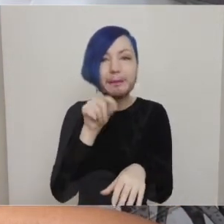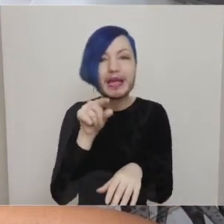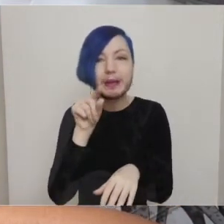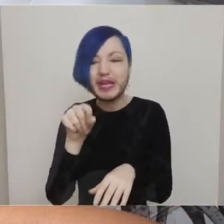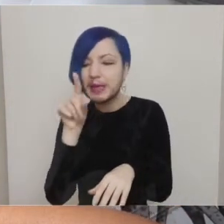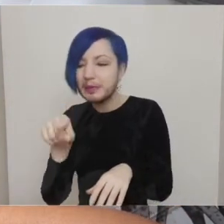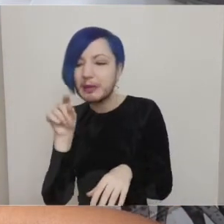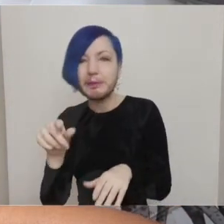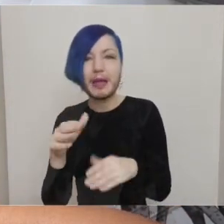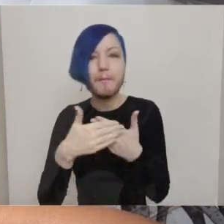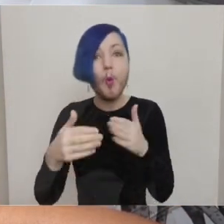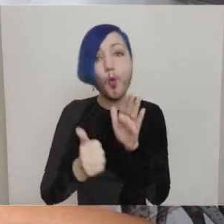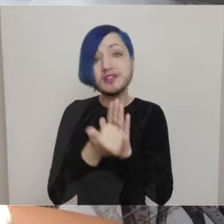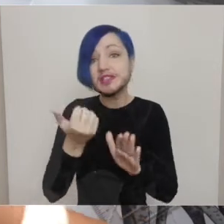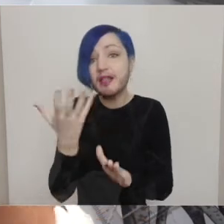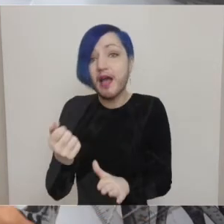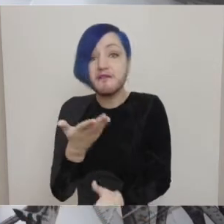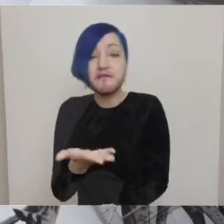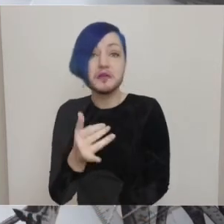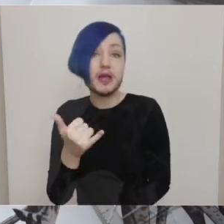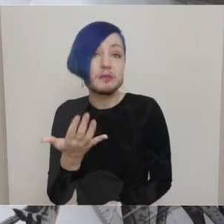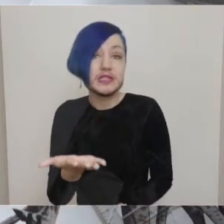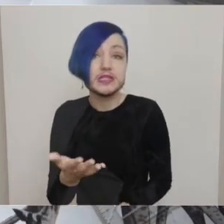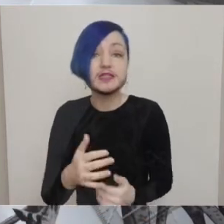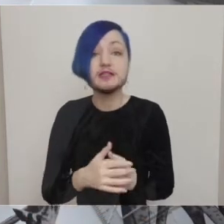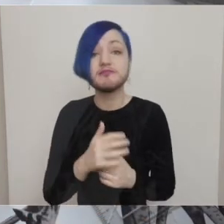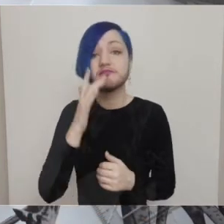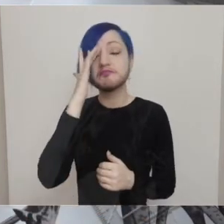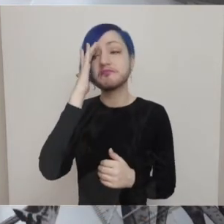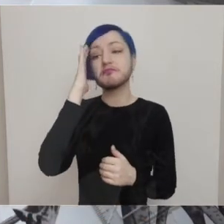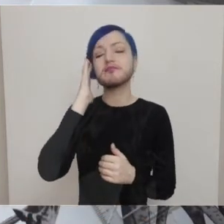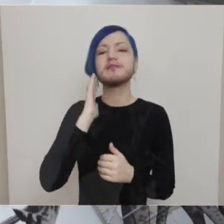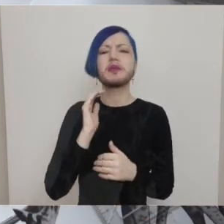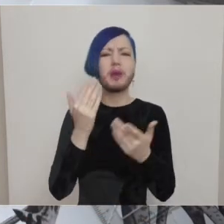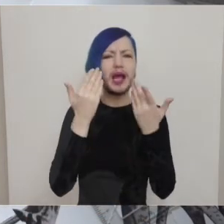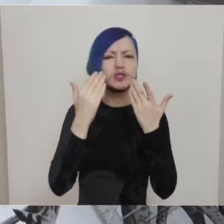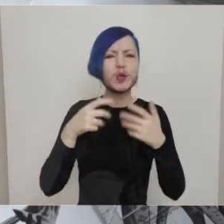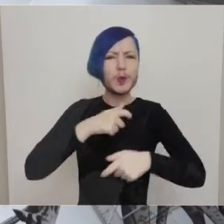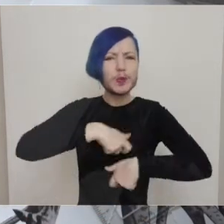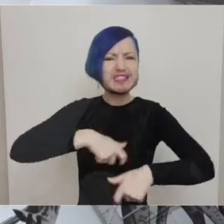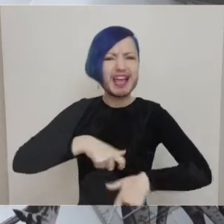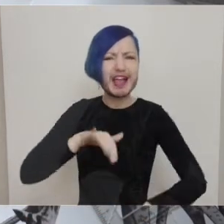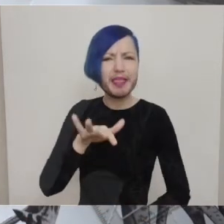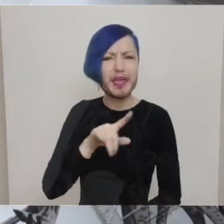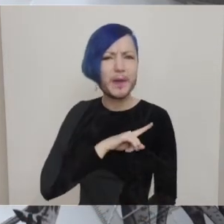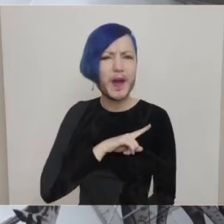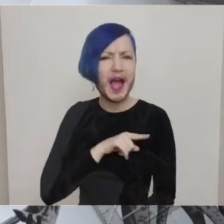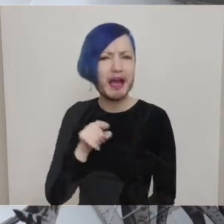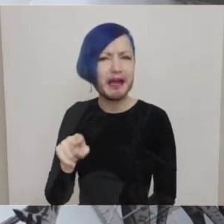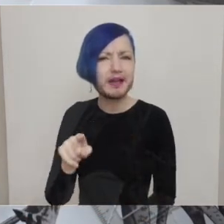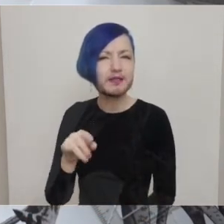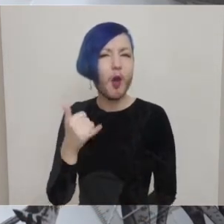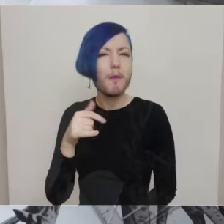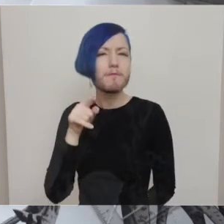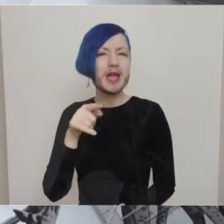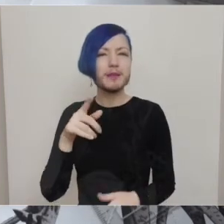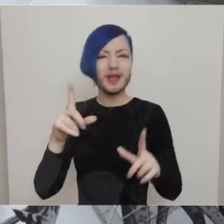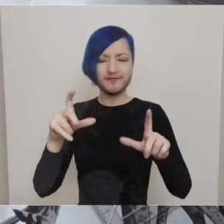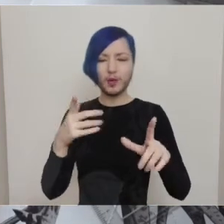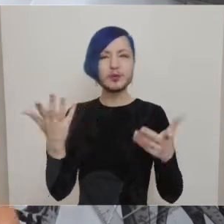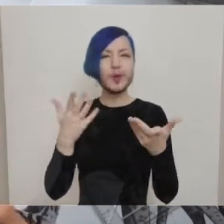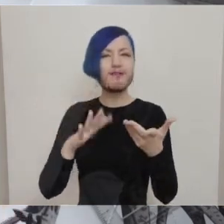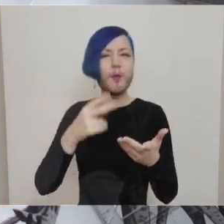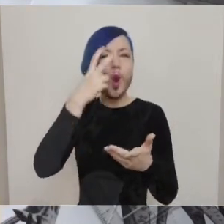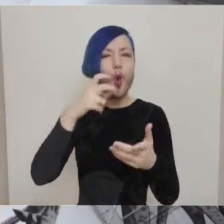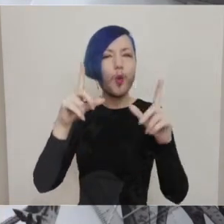with a bit more skill. And I'm not quite sure what that tiger's doing next to the lion. I think this might have been an old